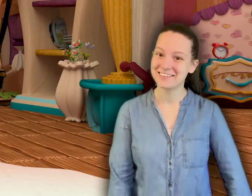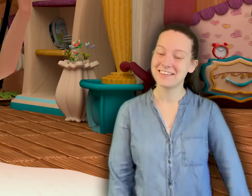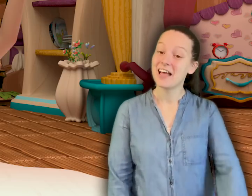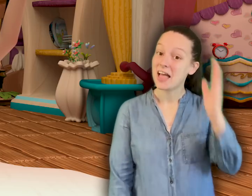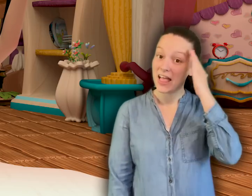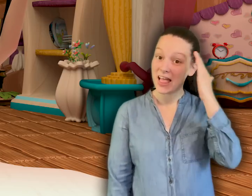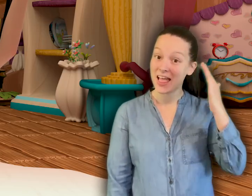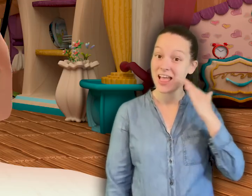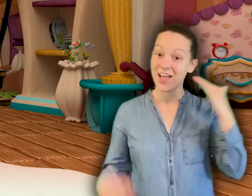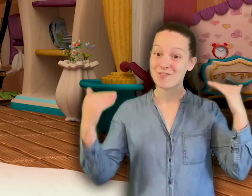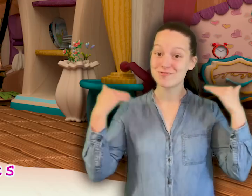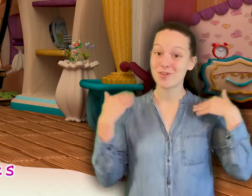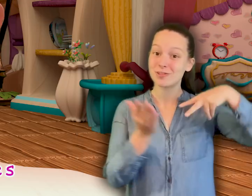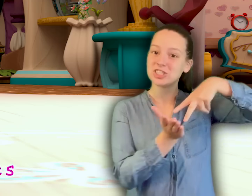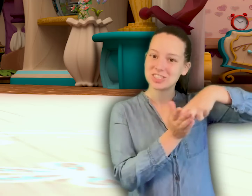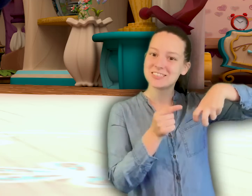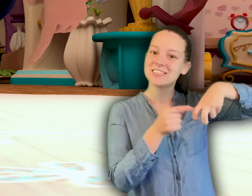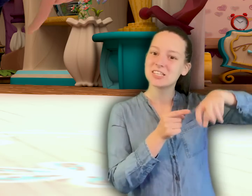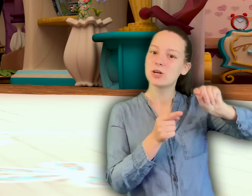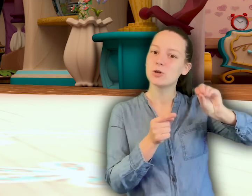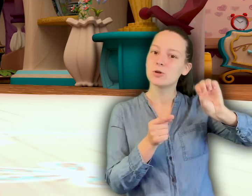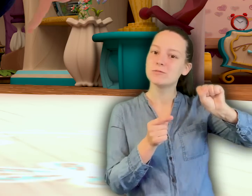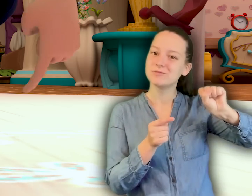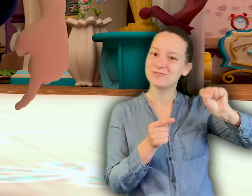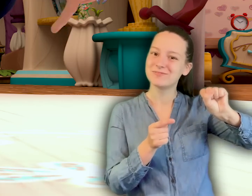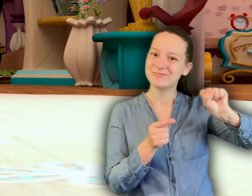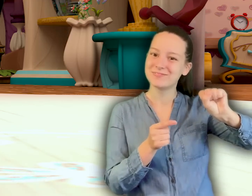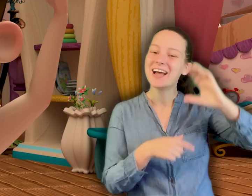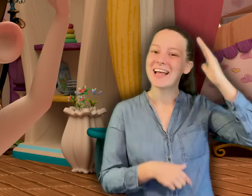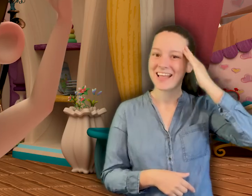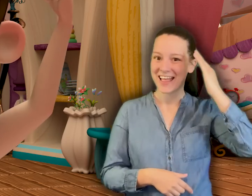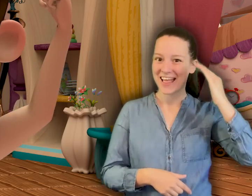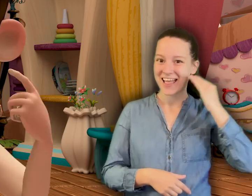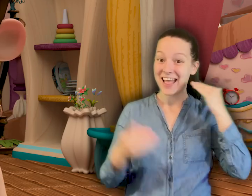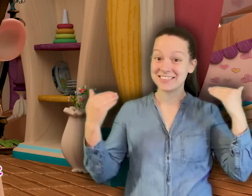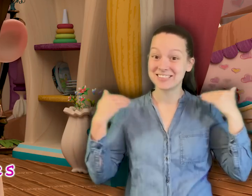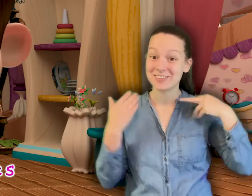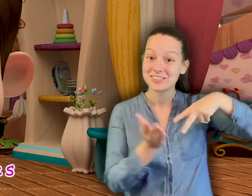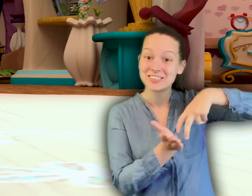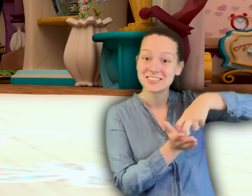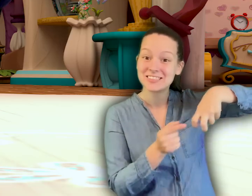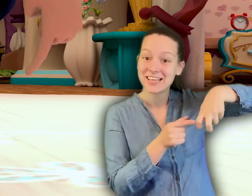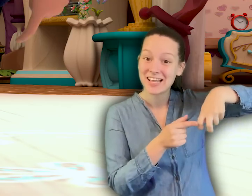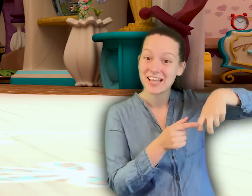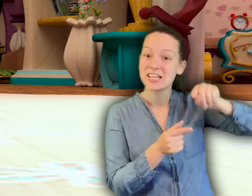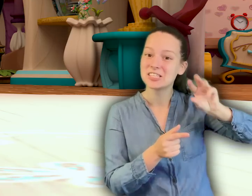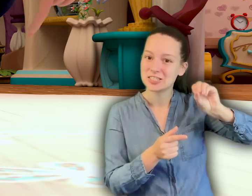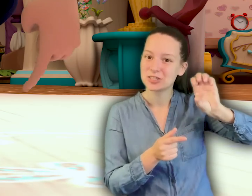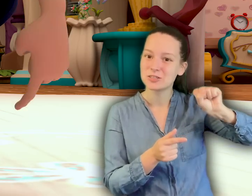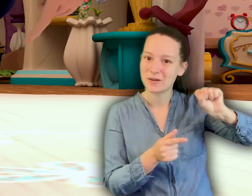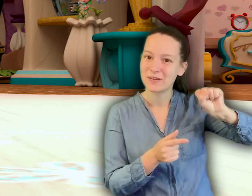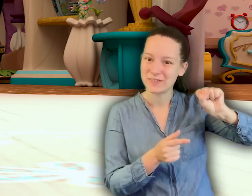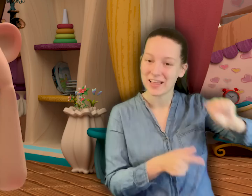toes head shoulders knees KN and toes knees and toes head shoulders knees and toes knees